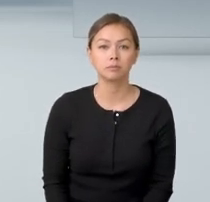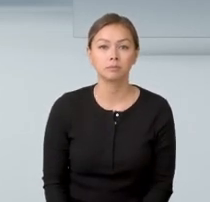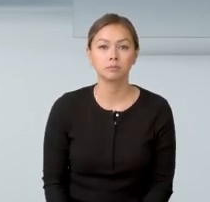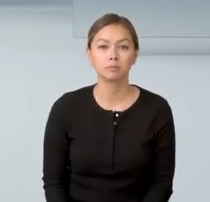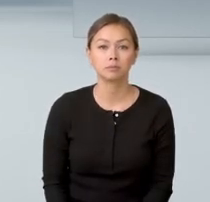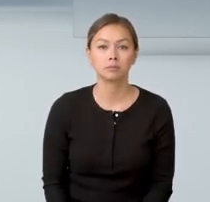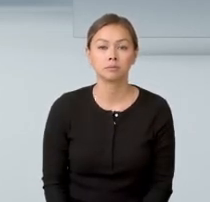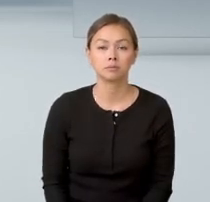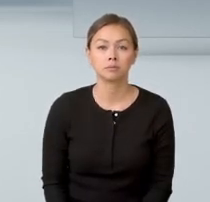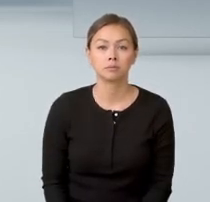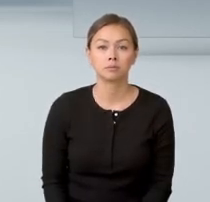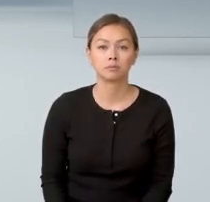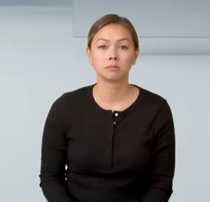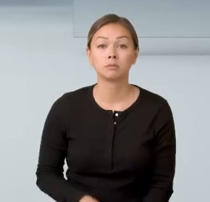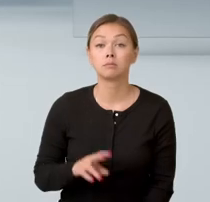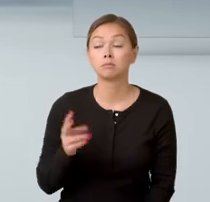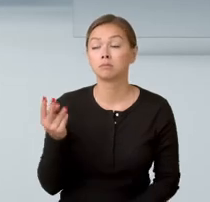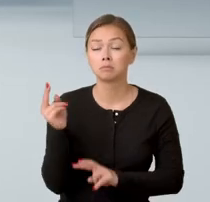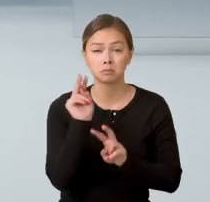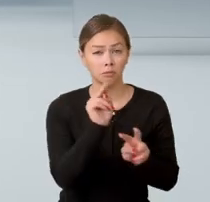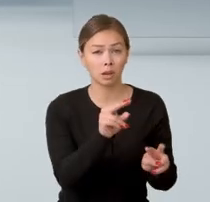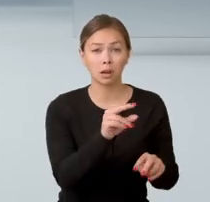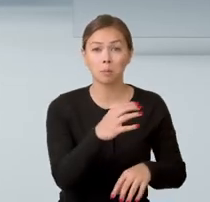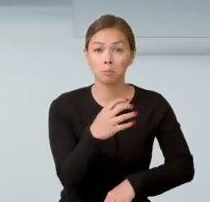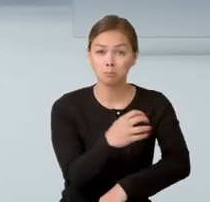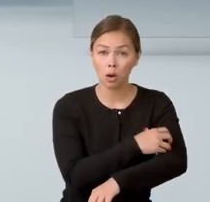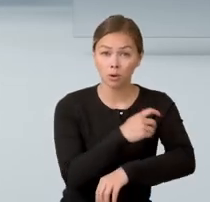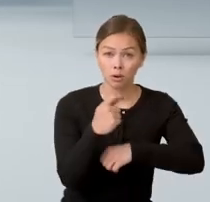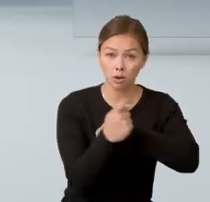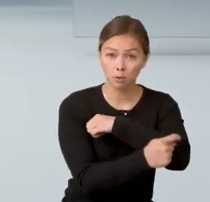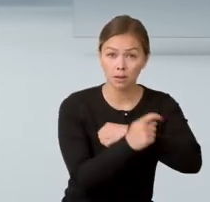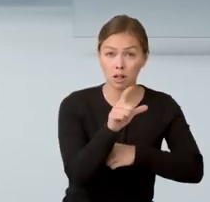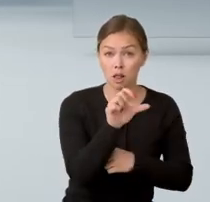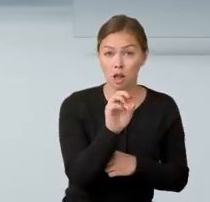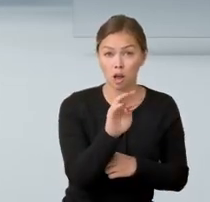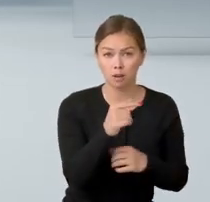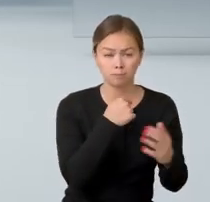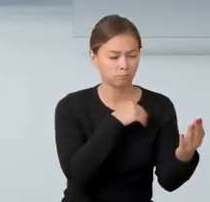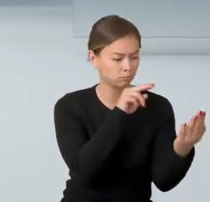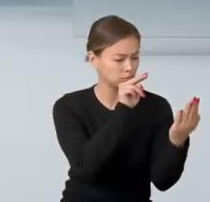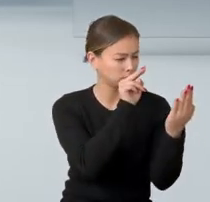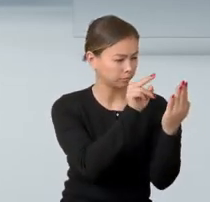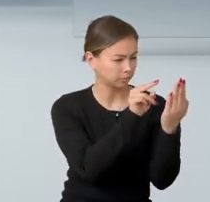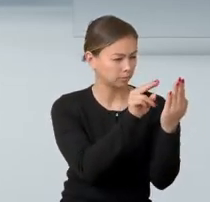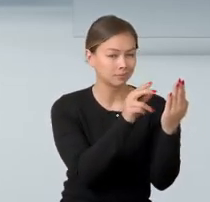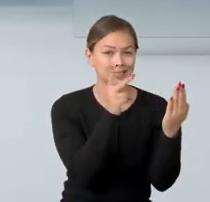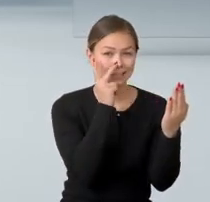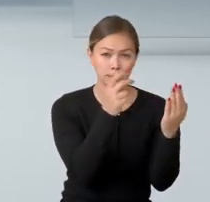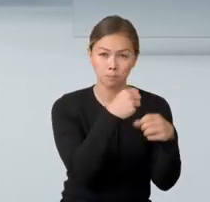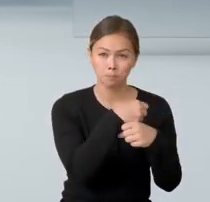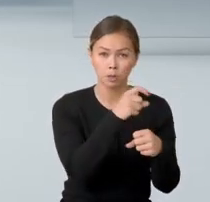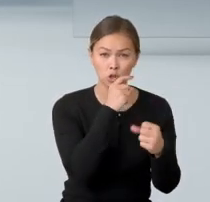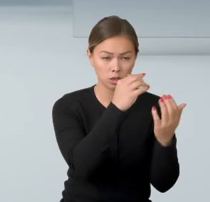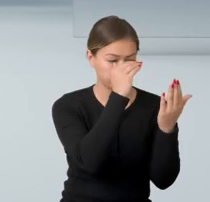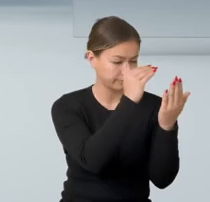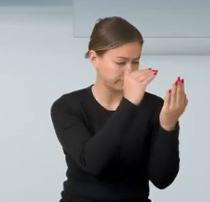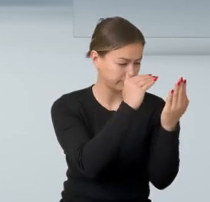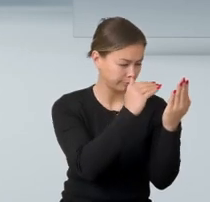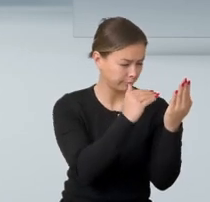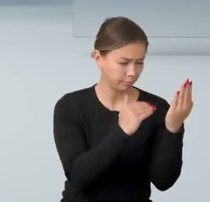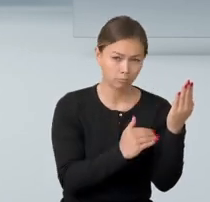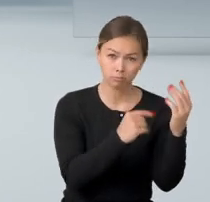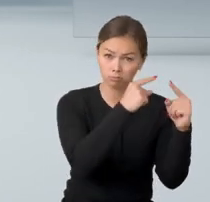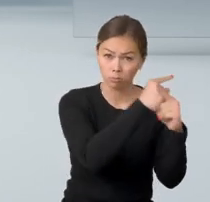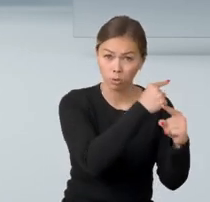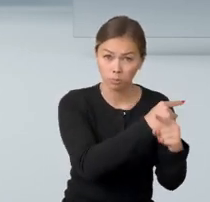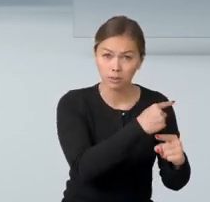so it when we check the power automate log to see if everything has